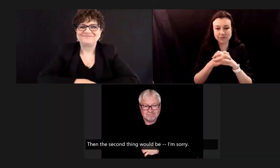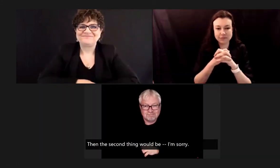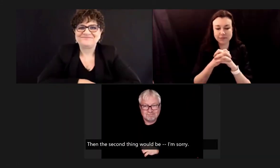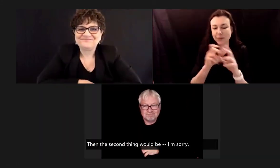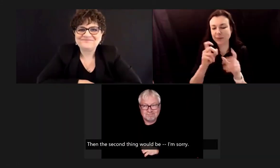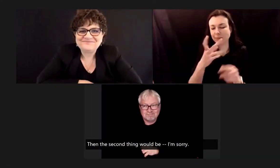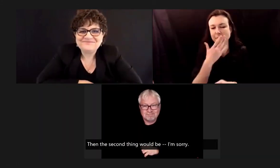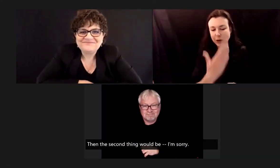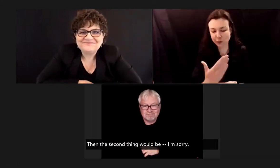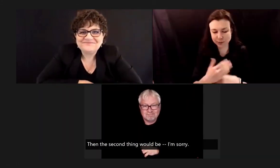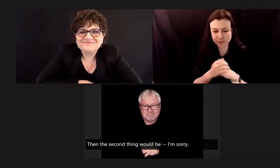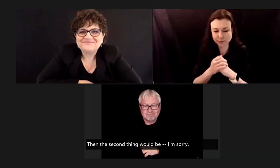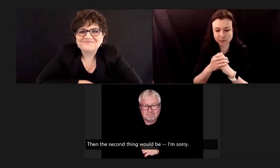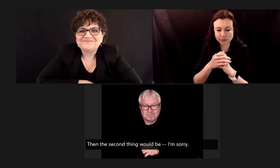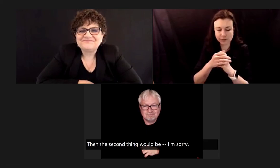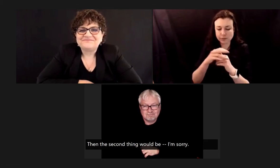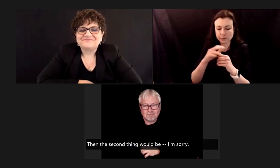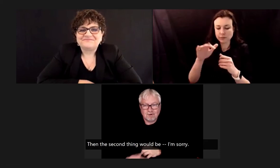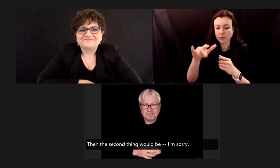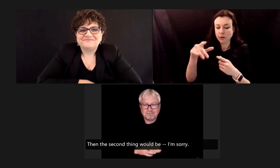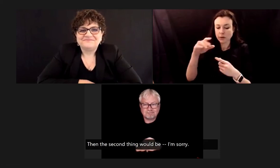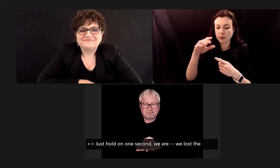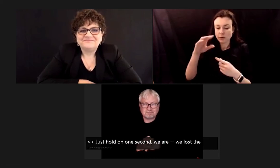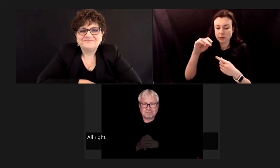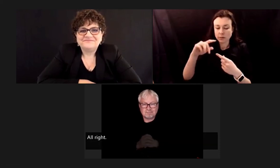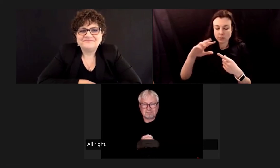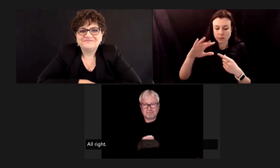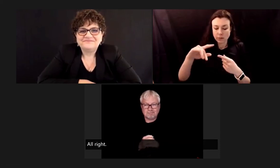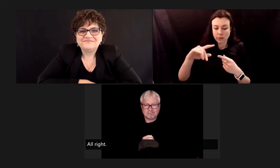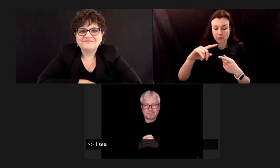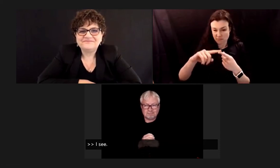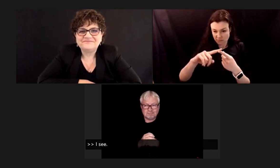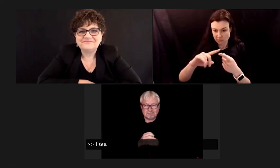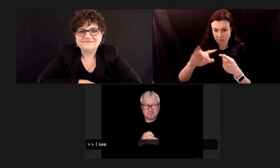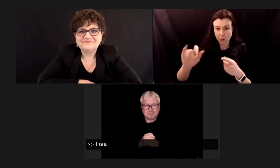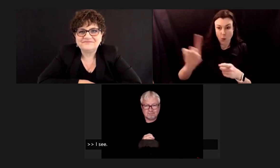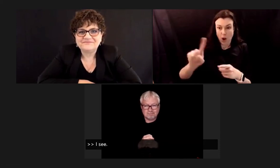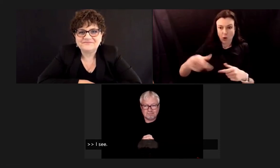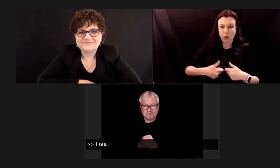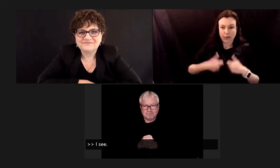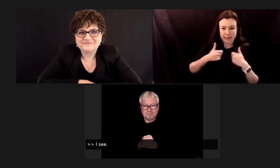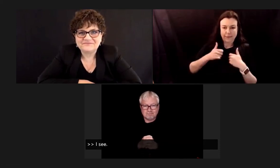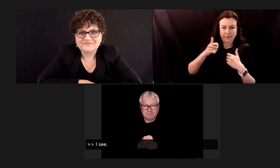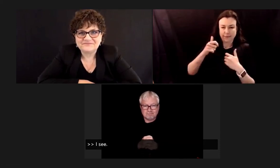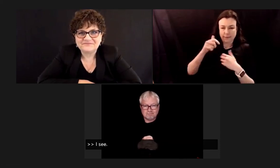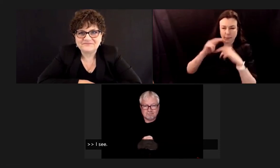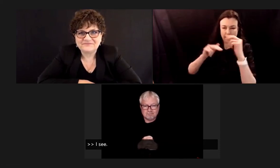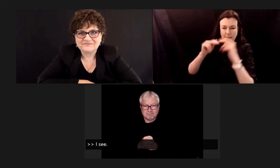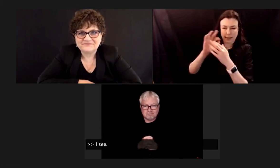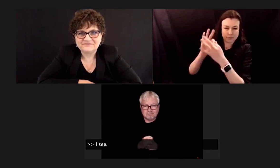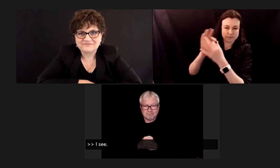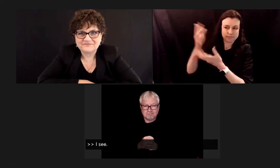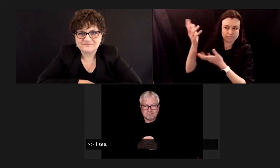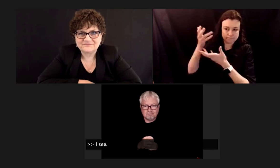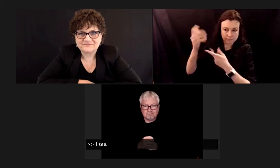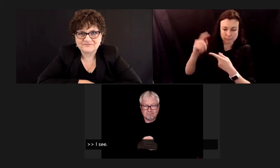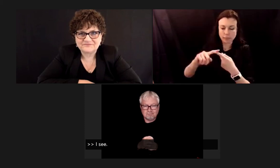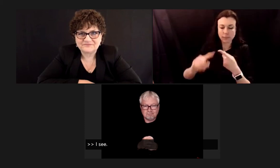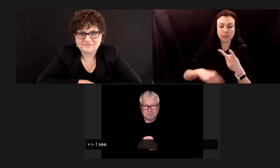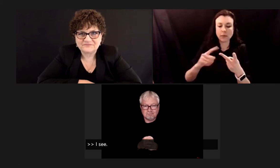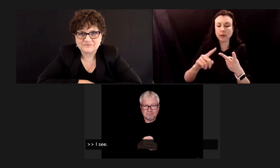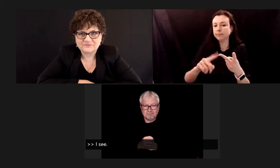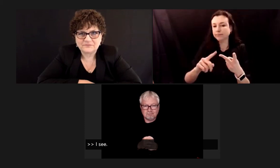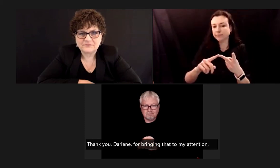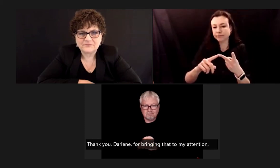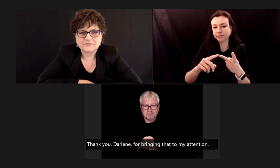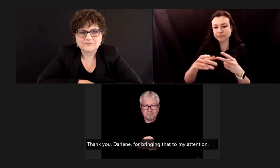lost the interpreter. All right. I see. Okay. Thank you, Darlene, for bringing that to my attention. So this, where you live, of course, build